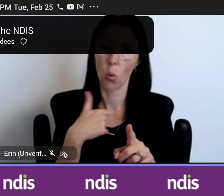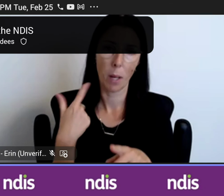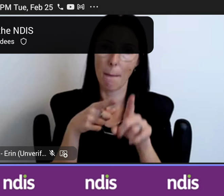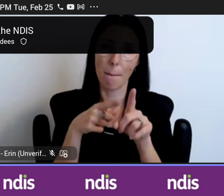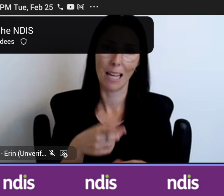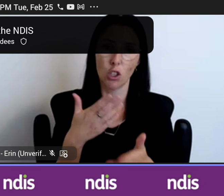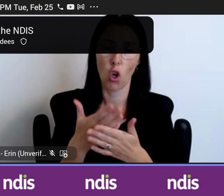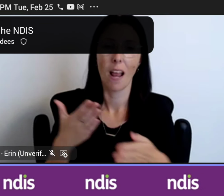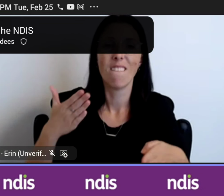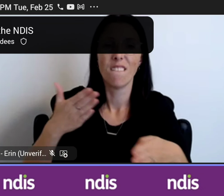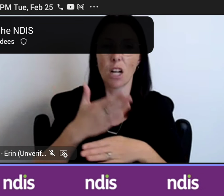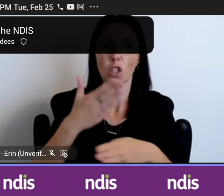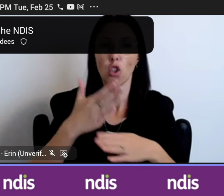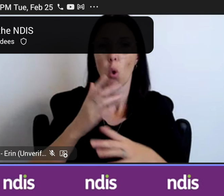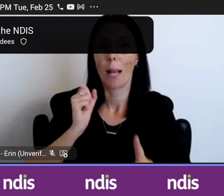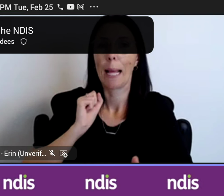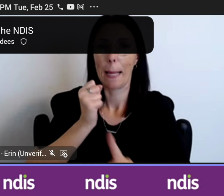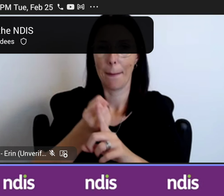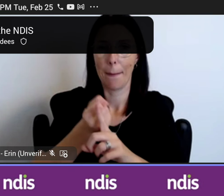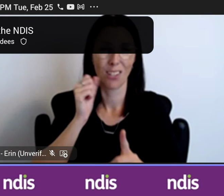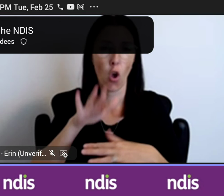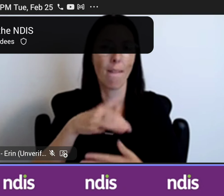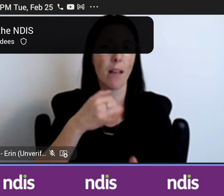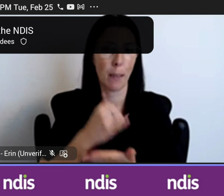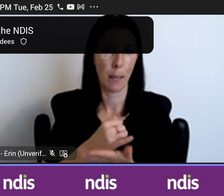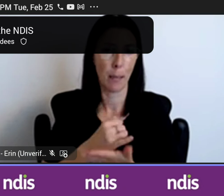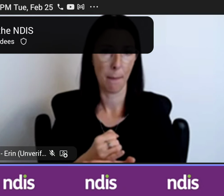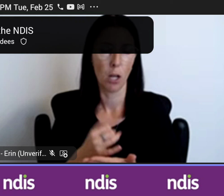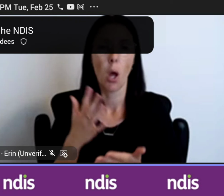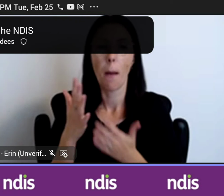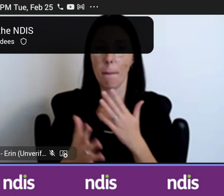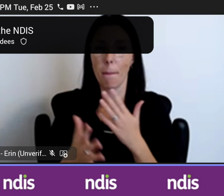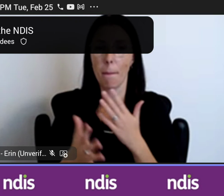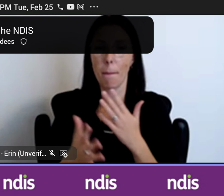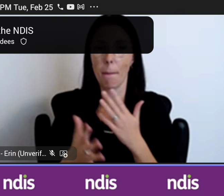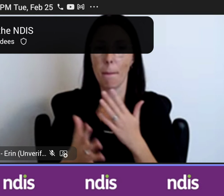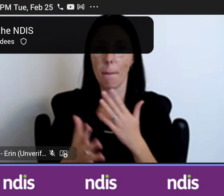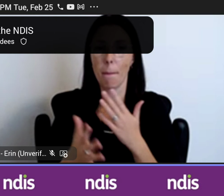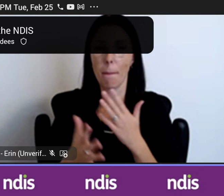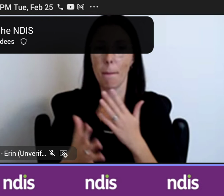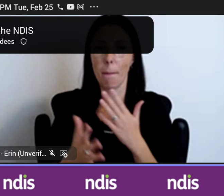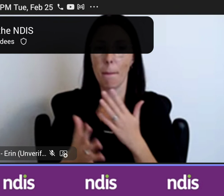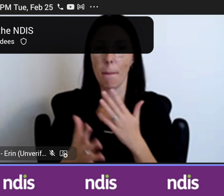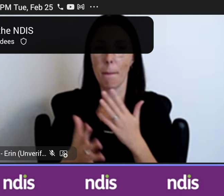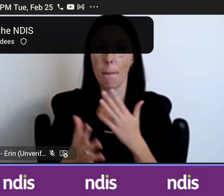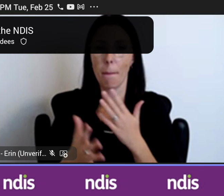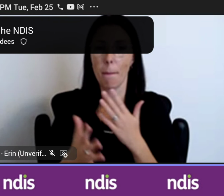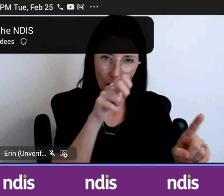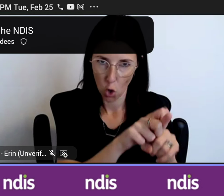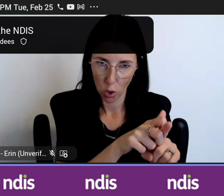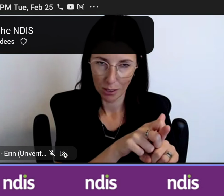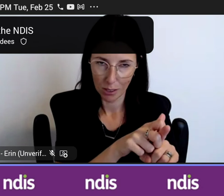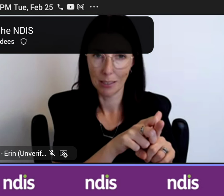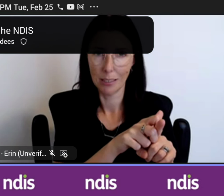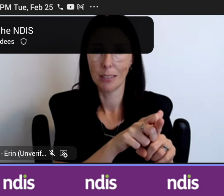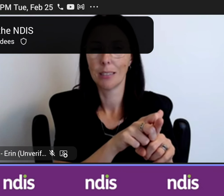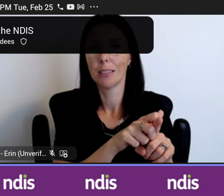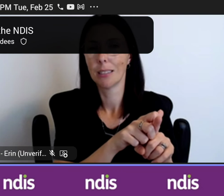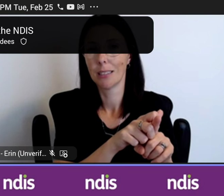person's impairments. So rather than focusing on the diagnosis a person may have when they access the